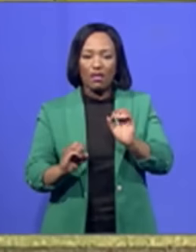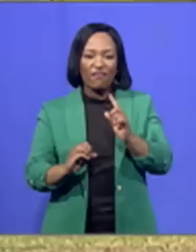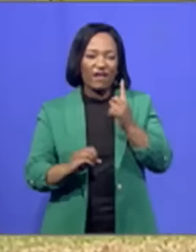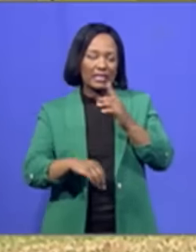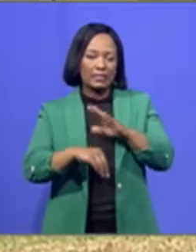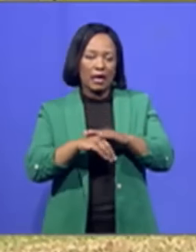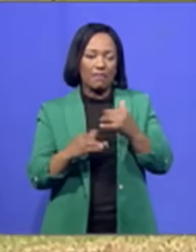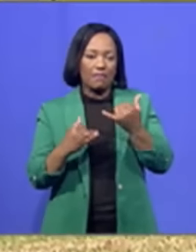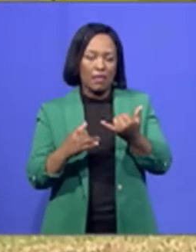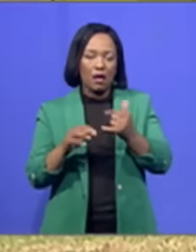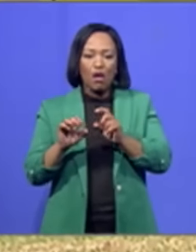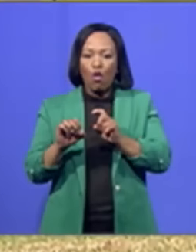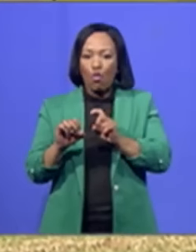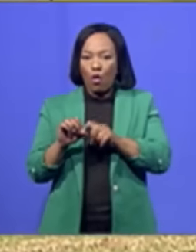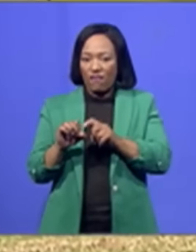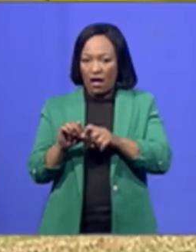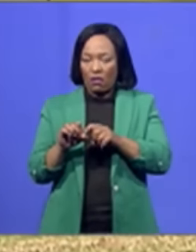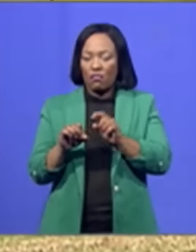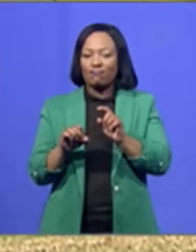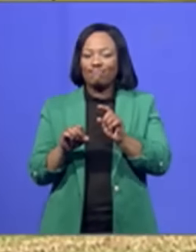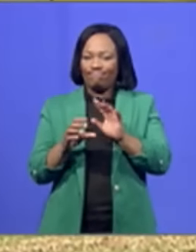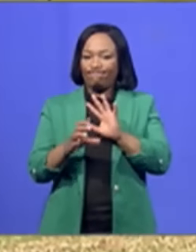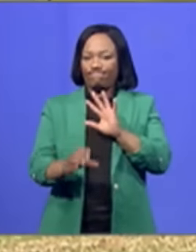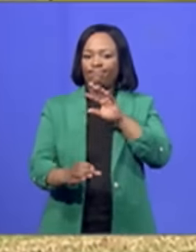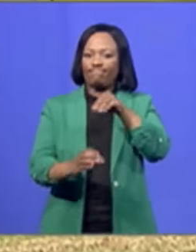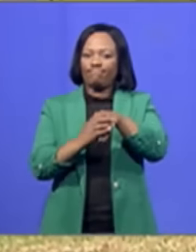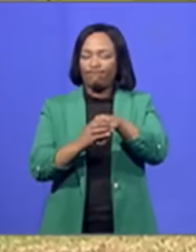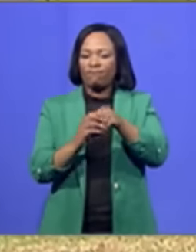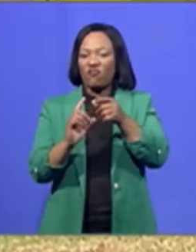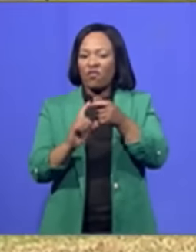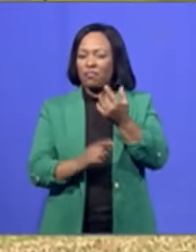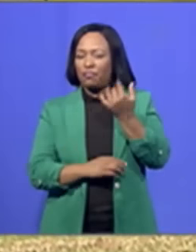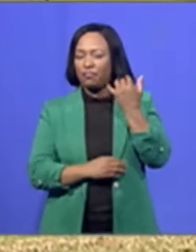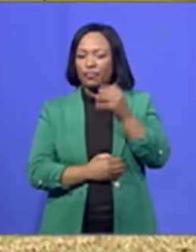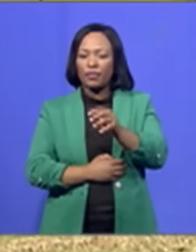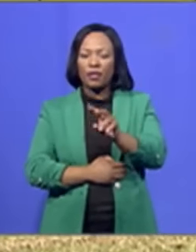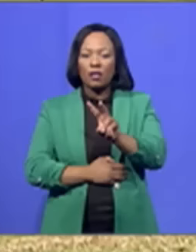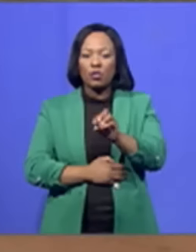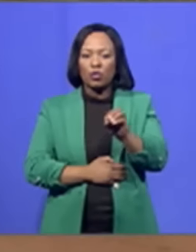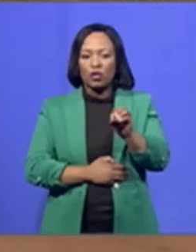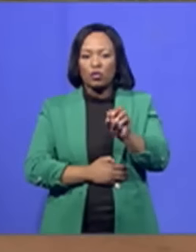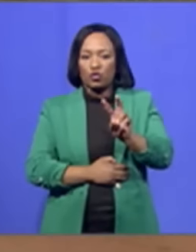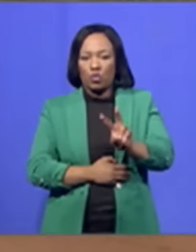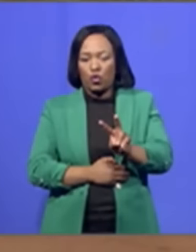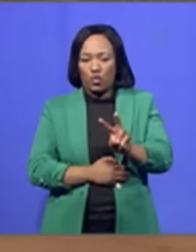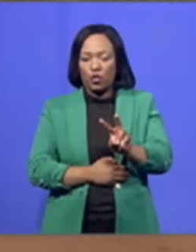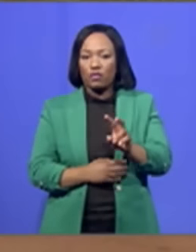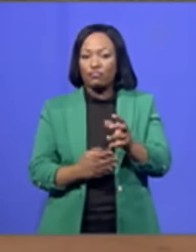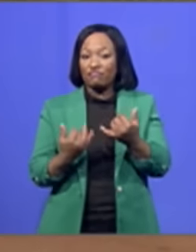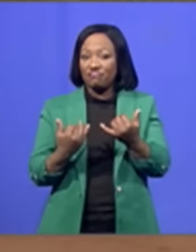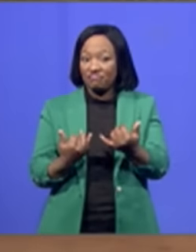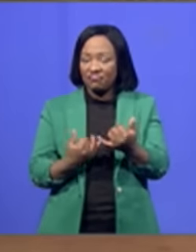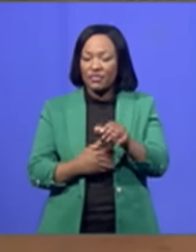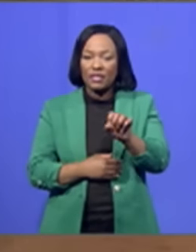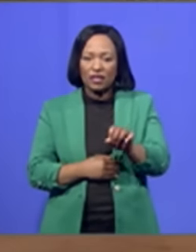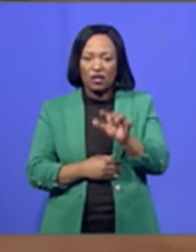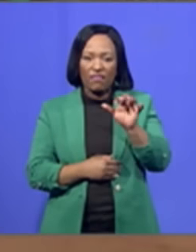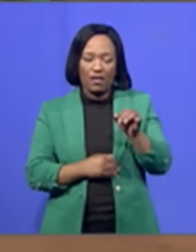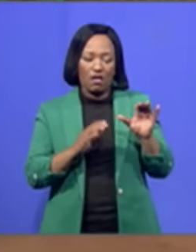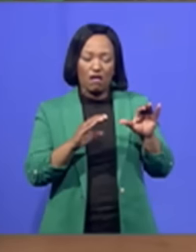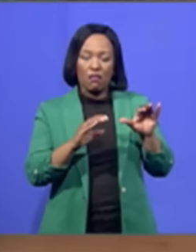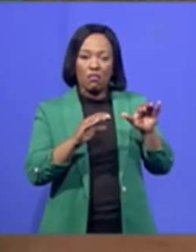ba kgona go qualifya la mathomo ge sa le ka ngwaga wa 2002. Afrika Borwa e ralokile gabotse